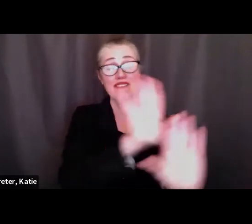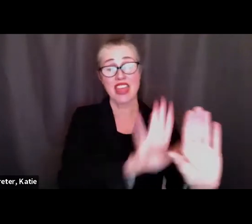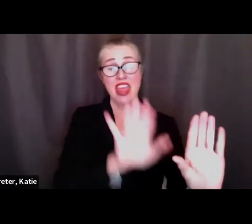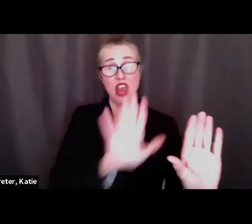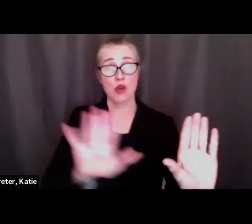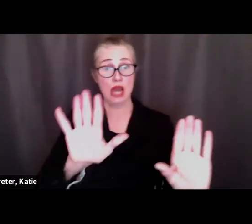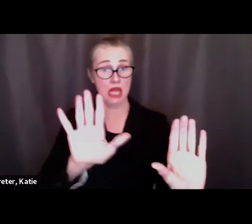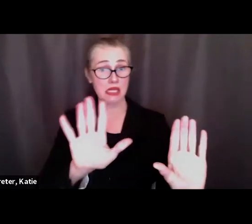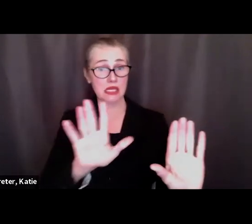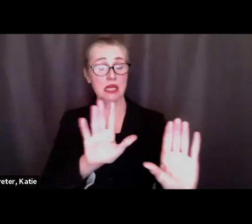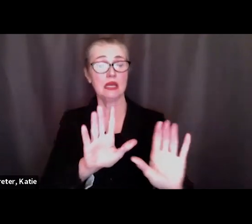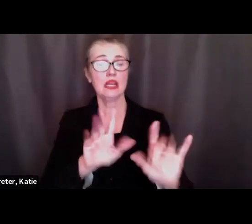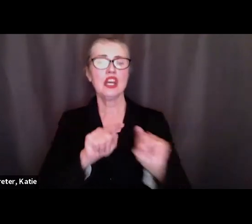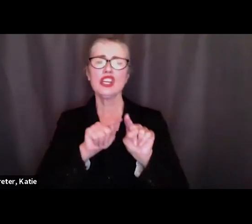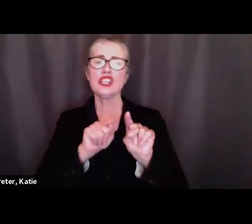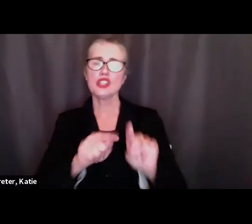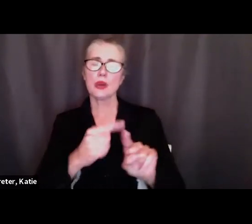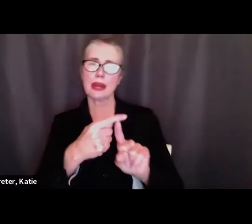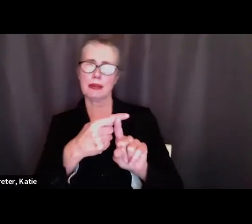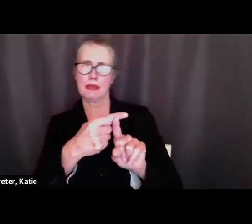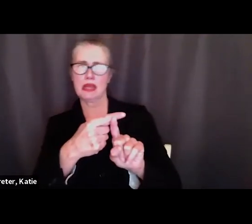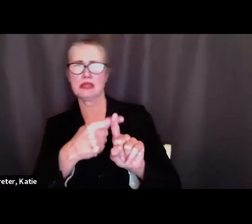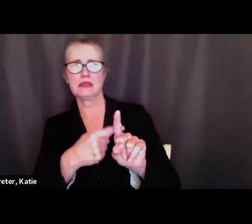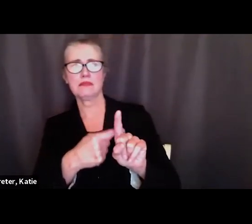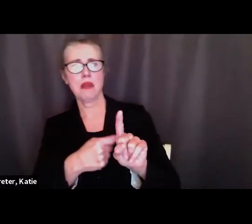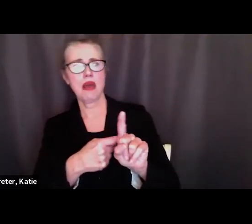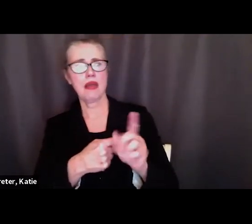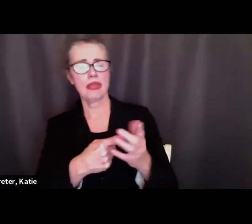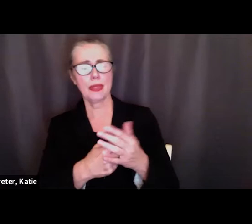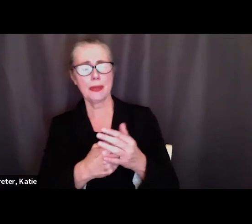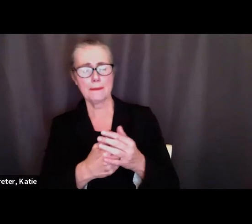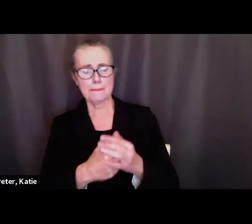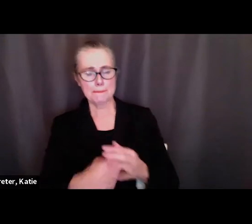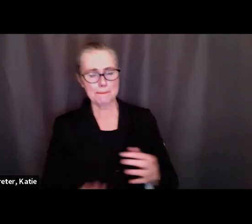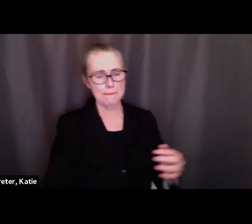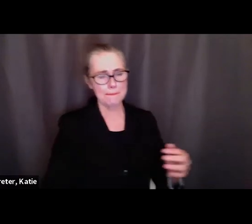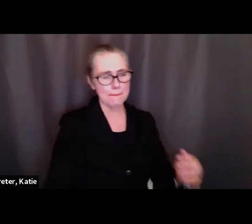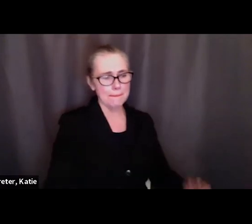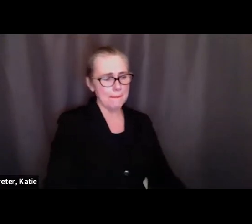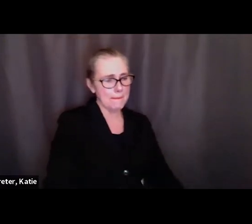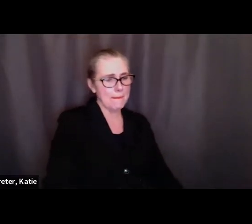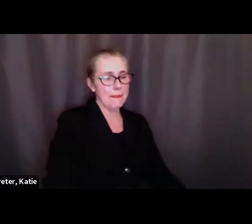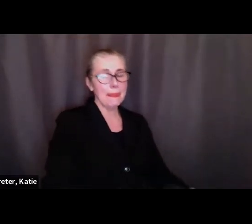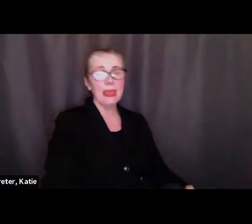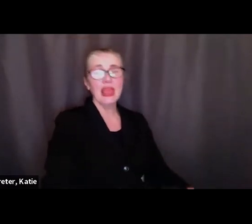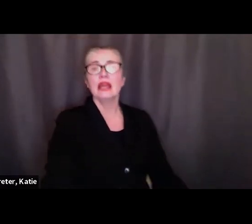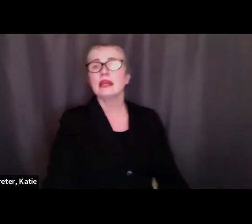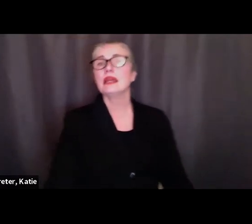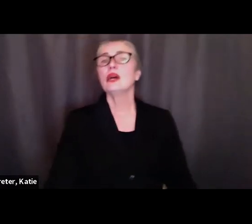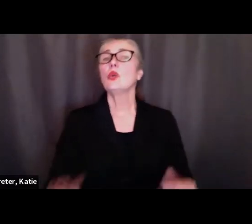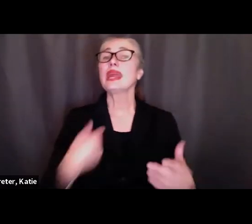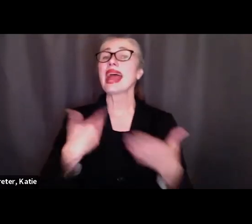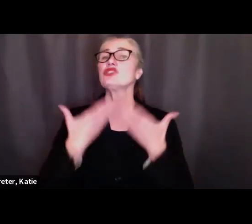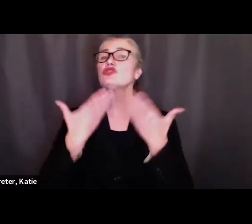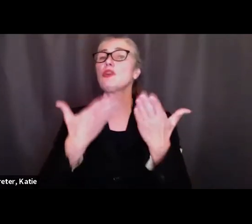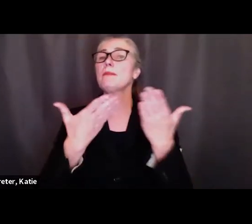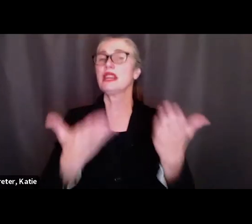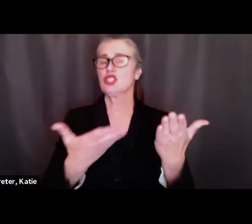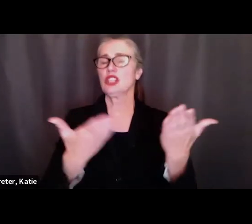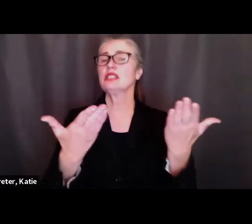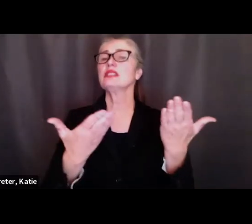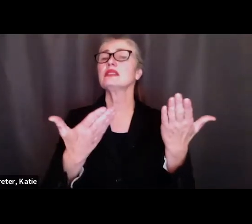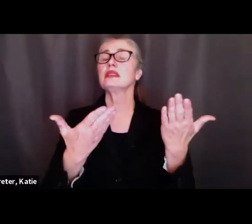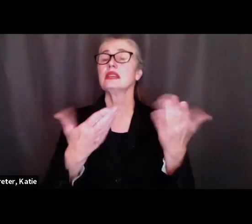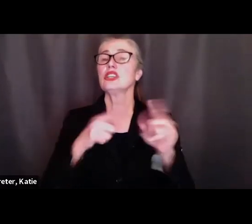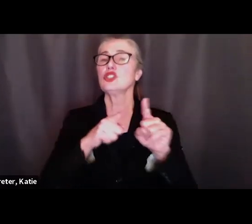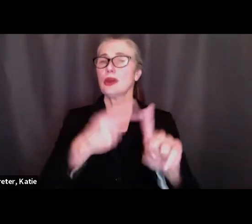during the course of the month and time frame that we had the tool open for submissions and so i'm going to go ahead and show that